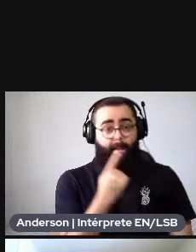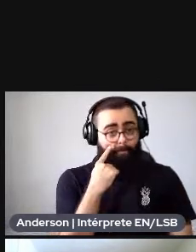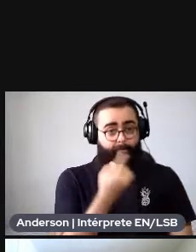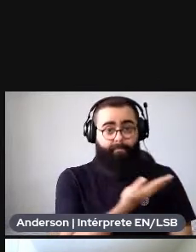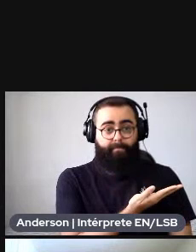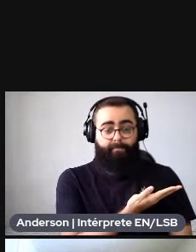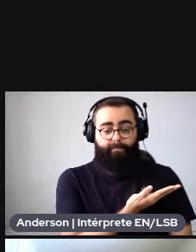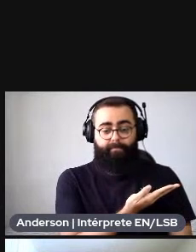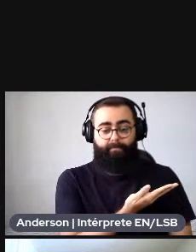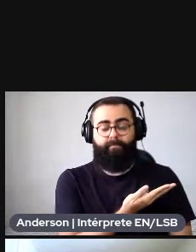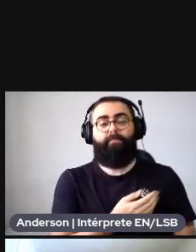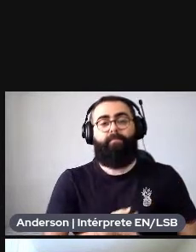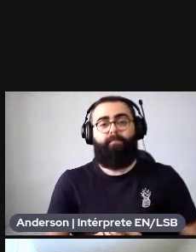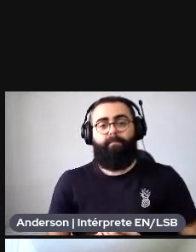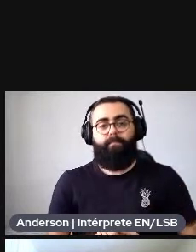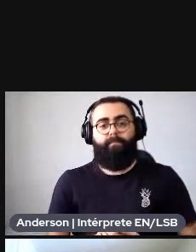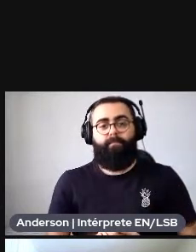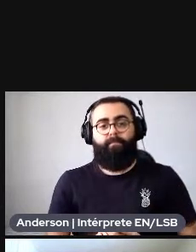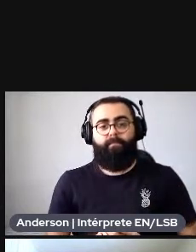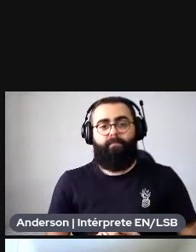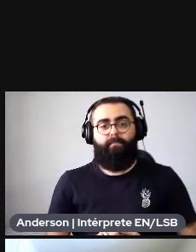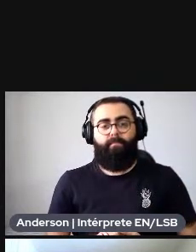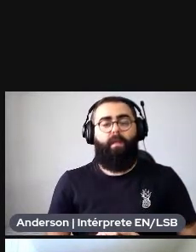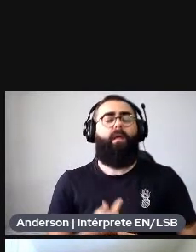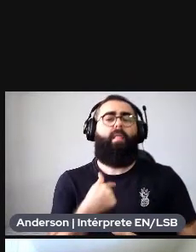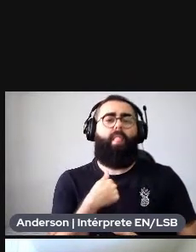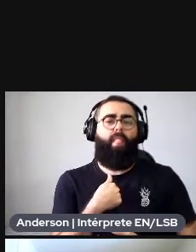quiero. Reverse Pseudocleft.